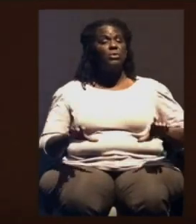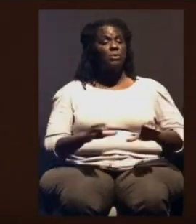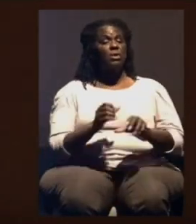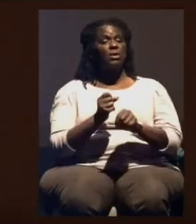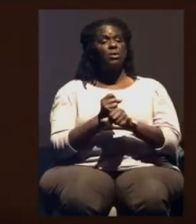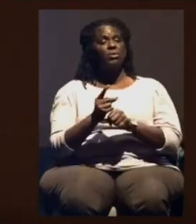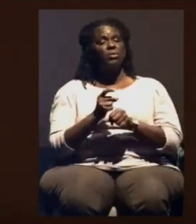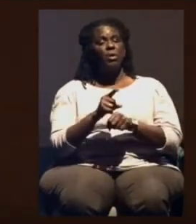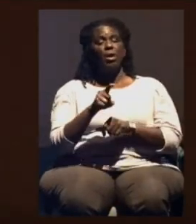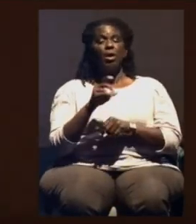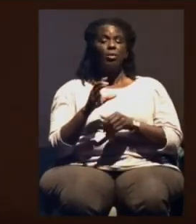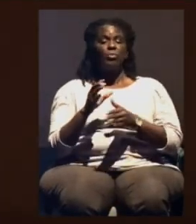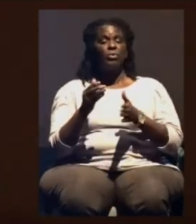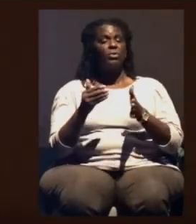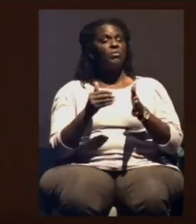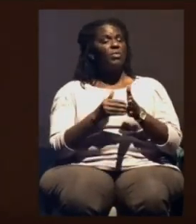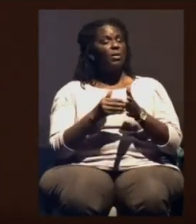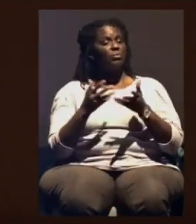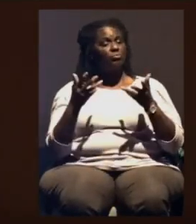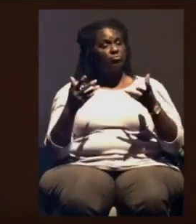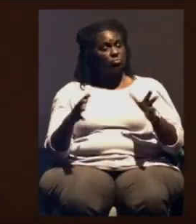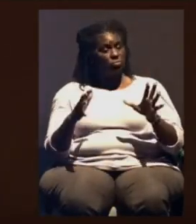thousands, hundreds of thousands have been done.